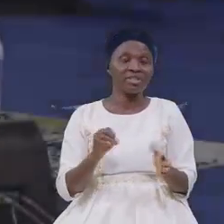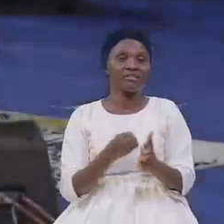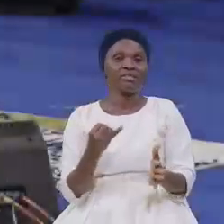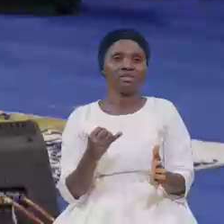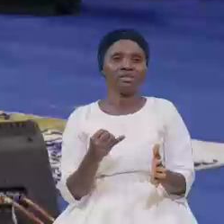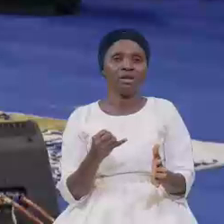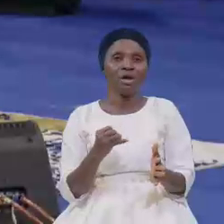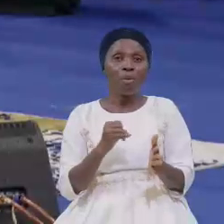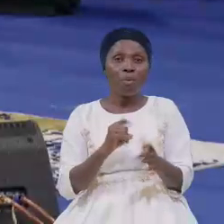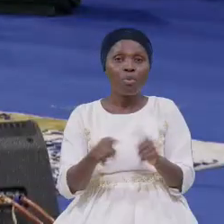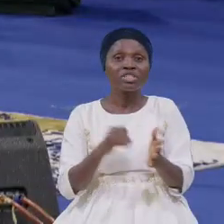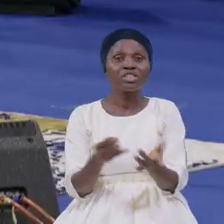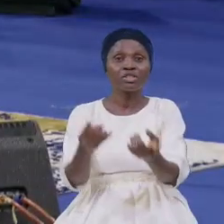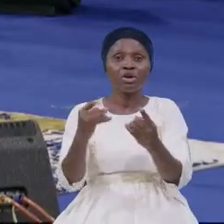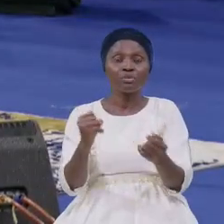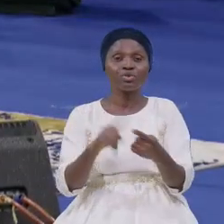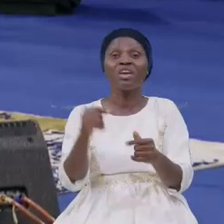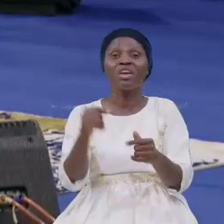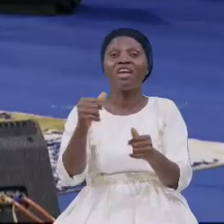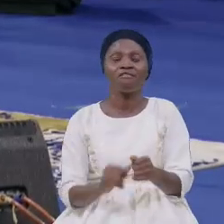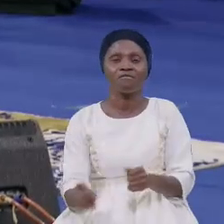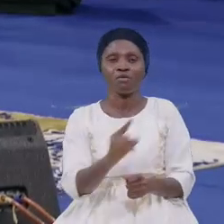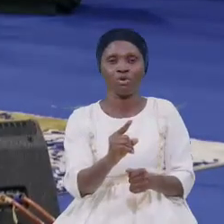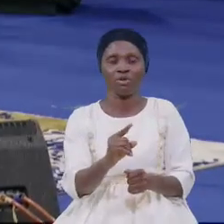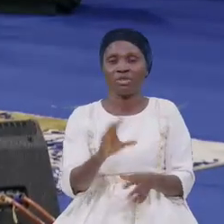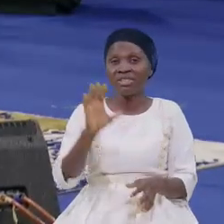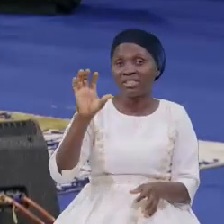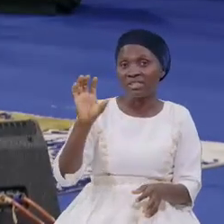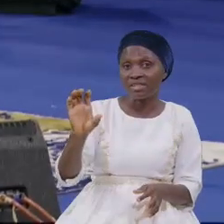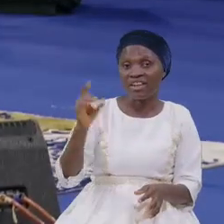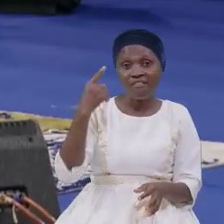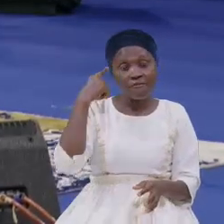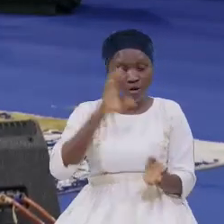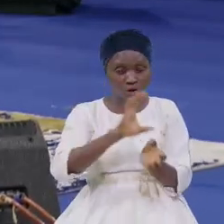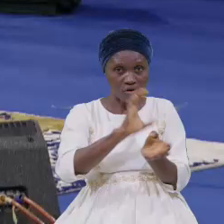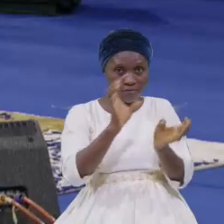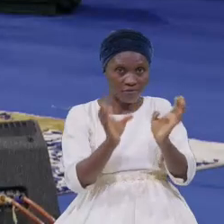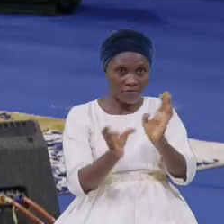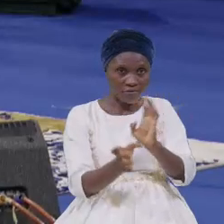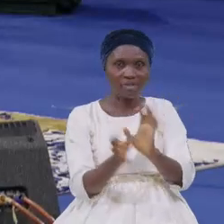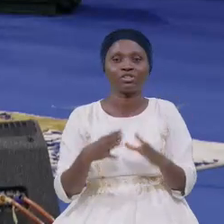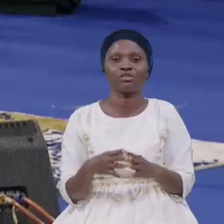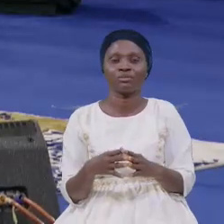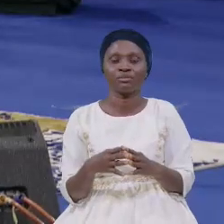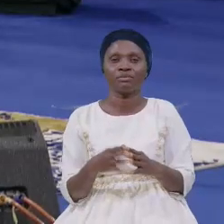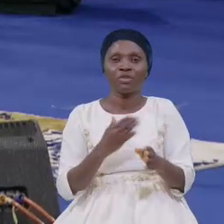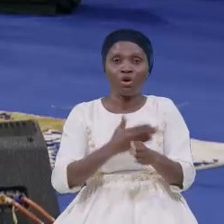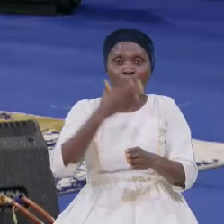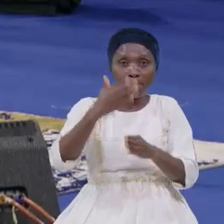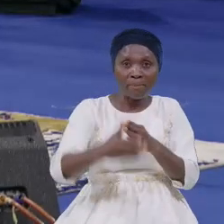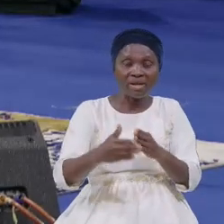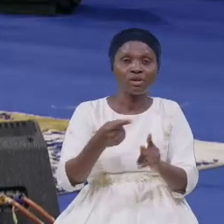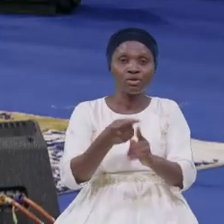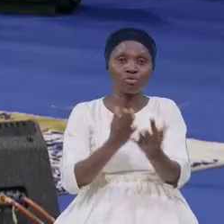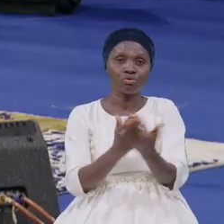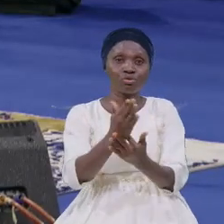C, conversion with completeness through Christ. Completeness. Anything missing in